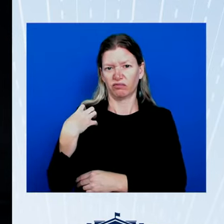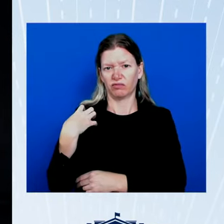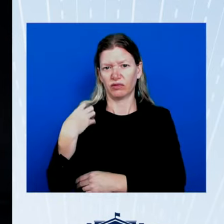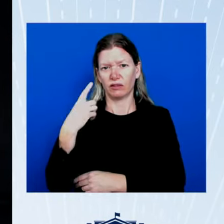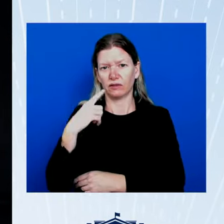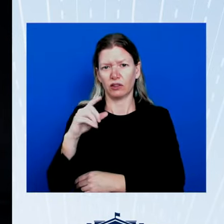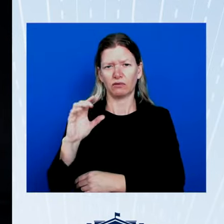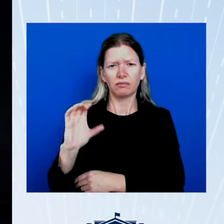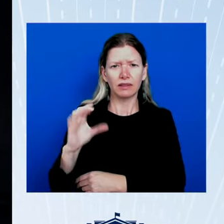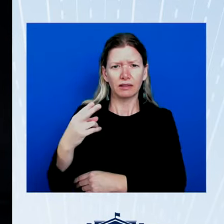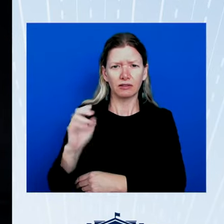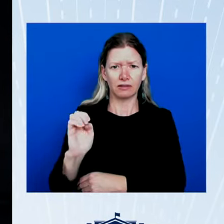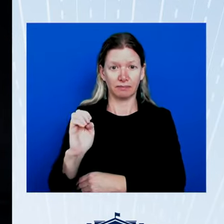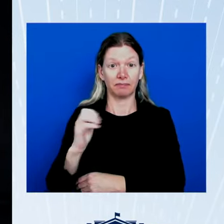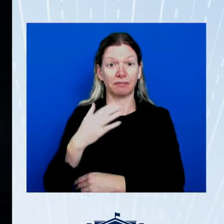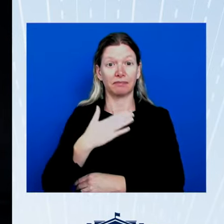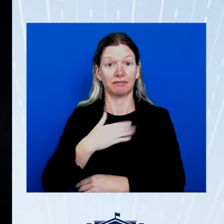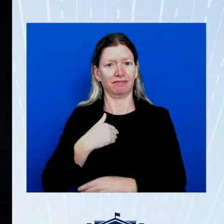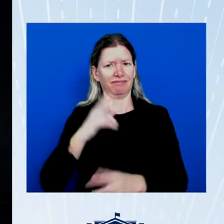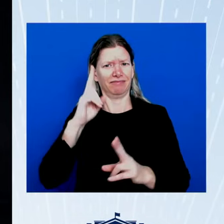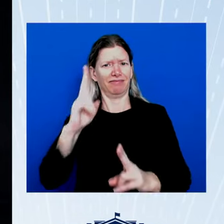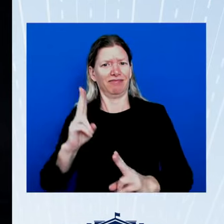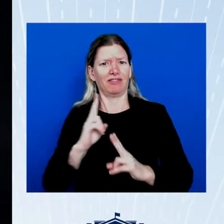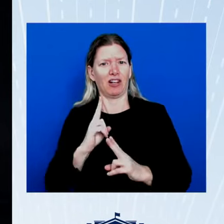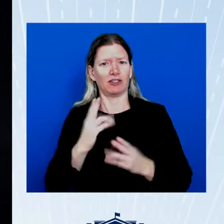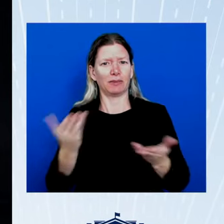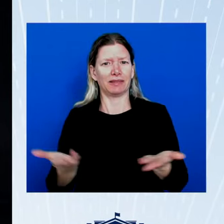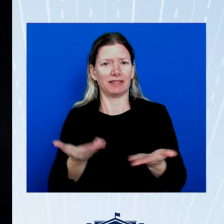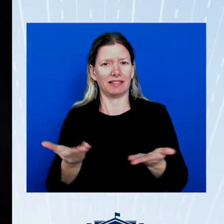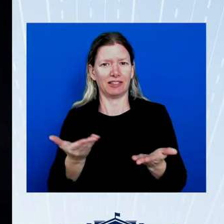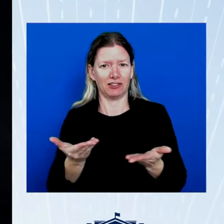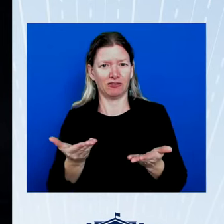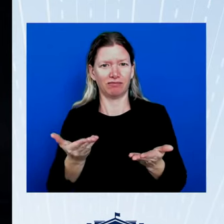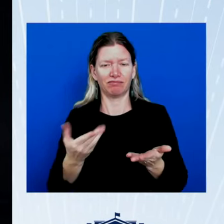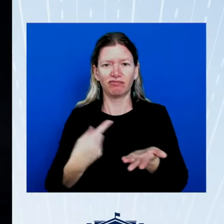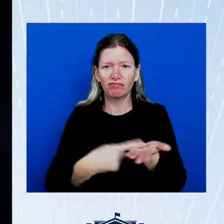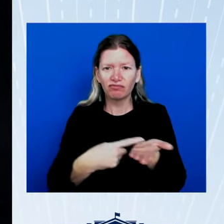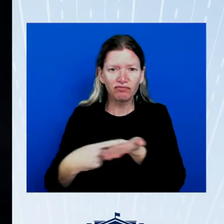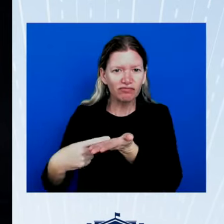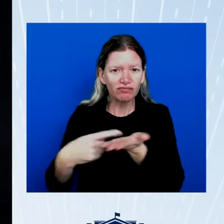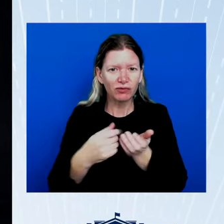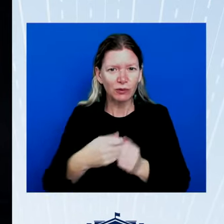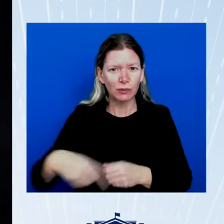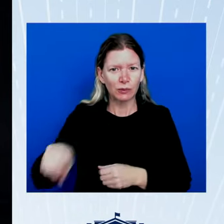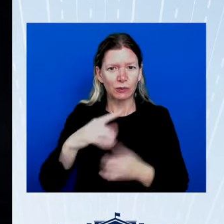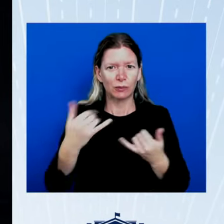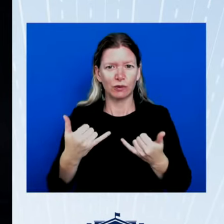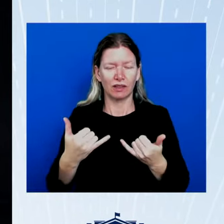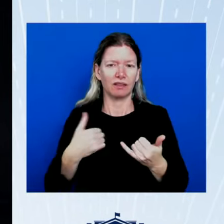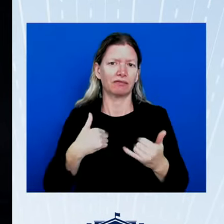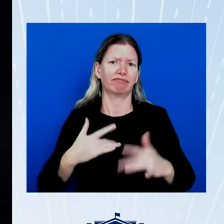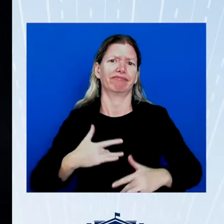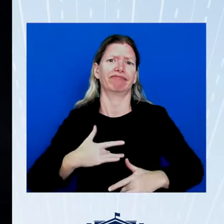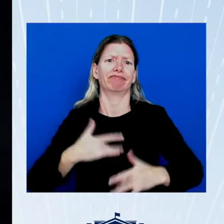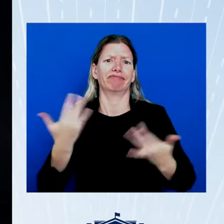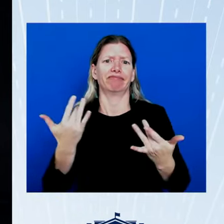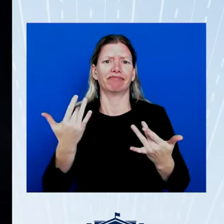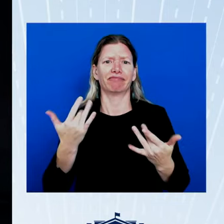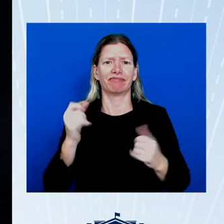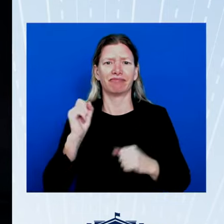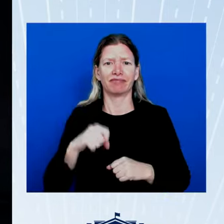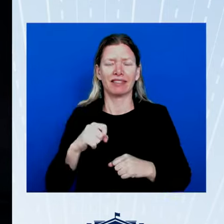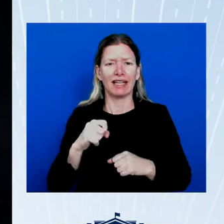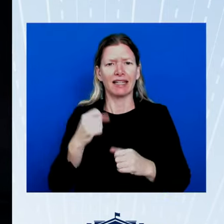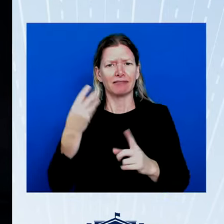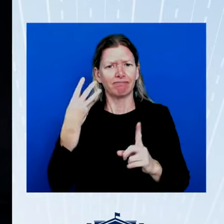and to be having this conversation with all of you today. And I'm so delighted to be able to spotlight some of the work NEH is doing to foster